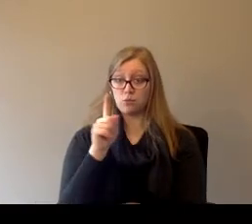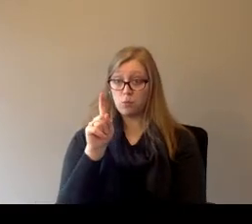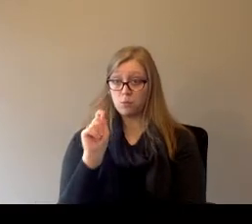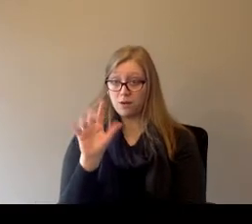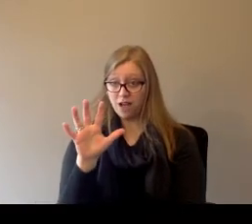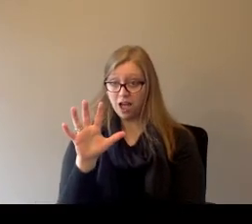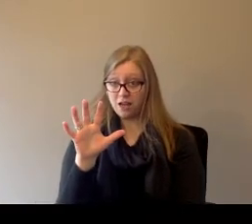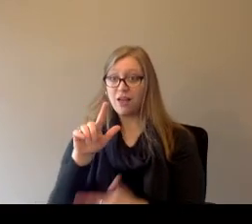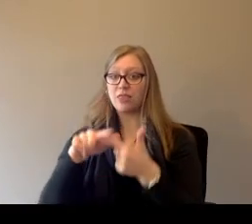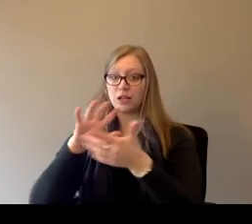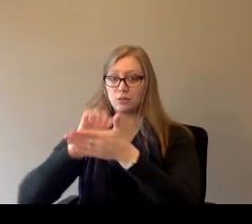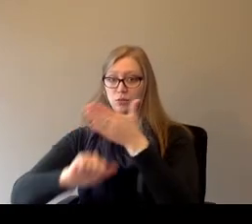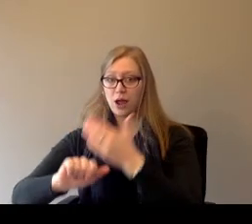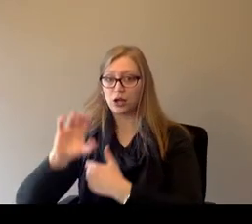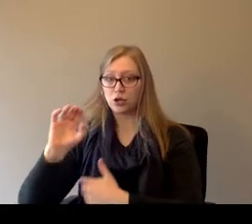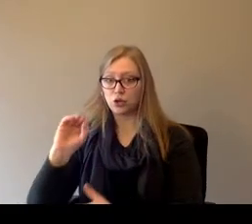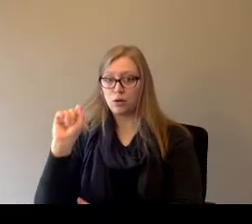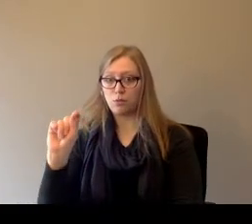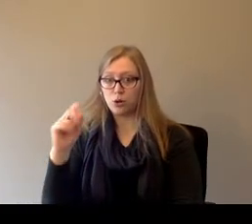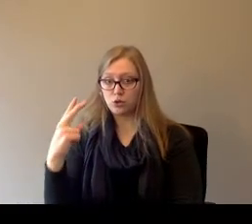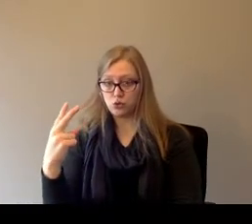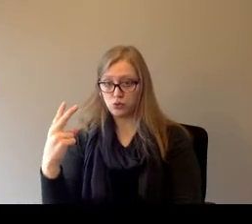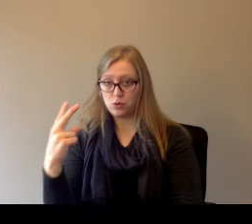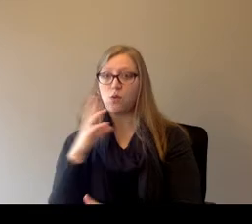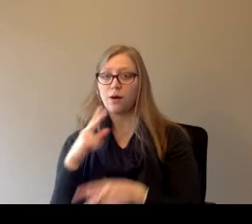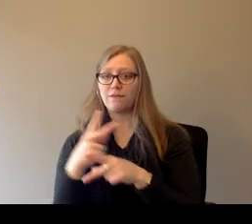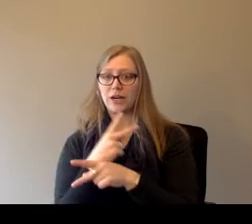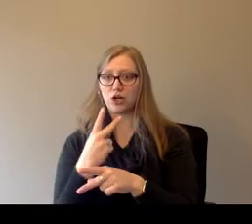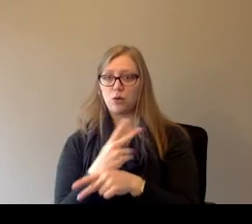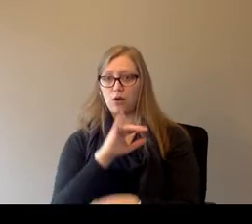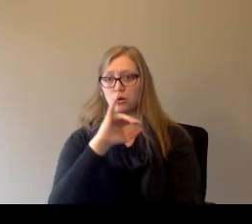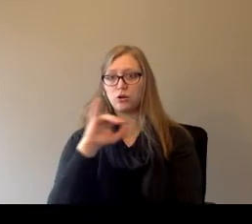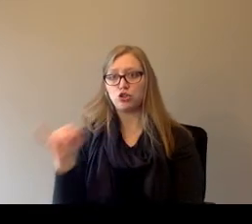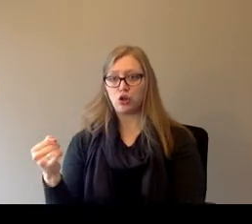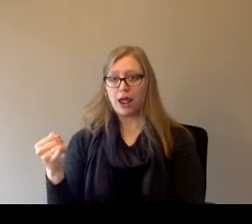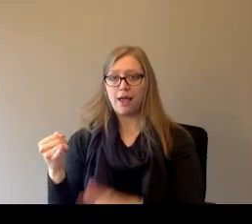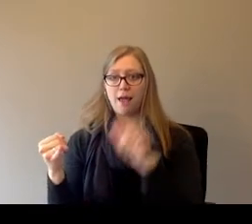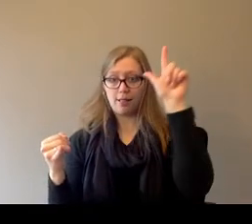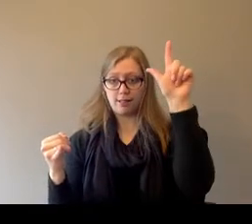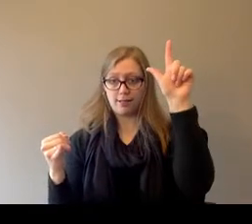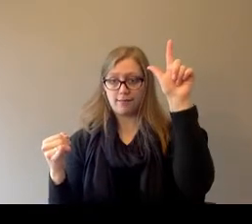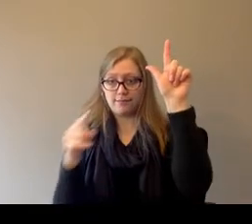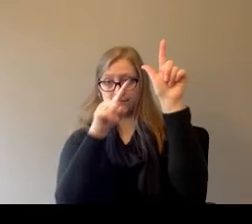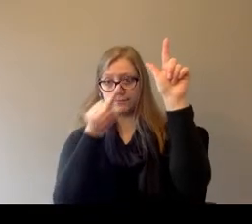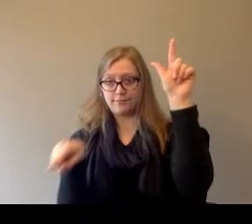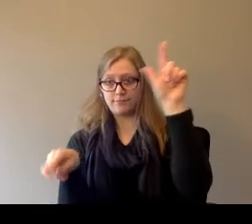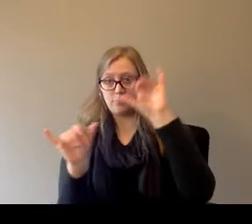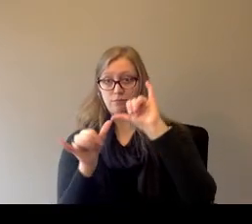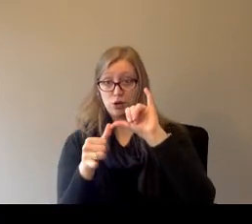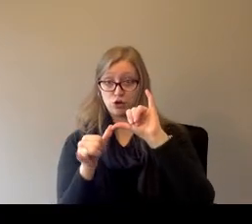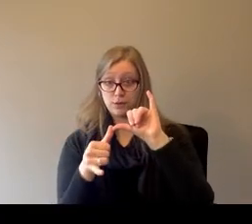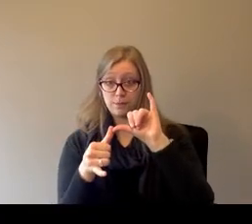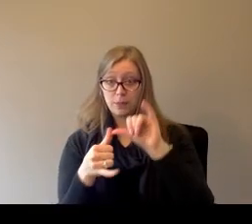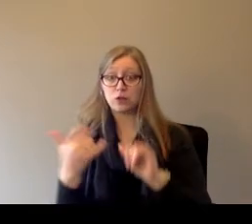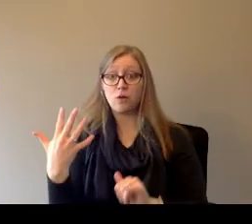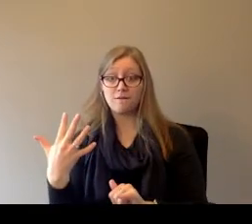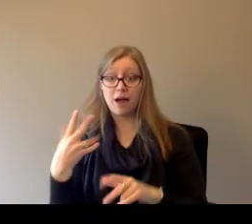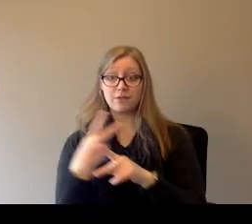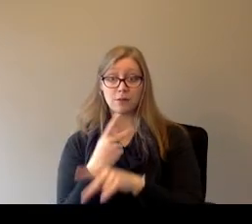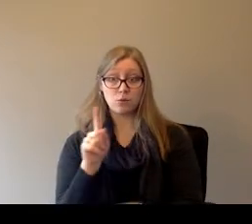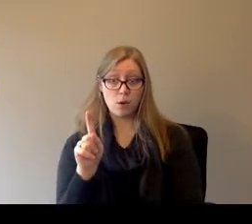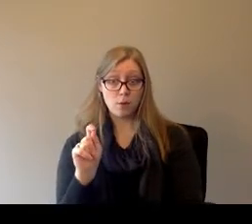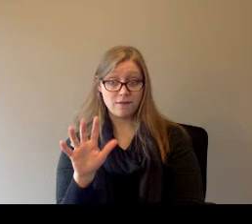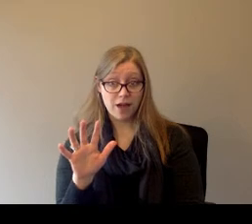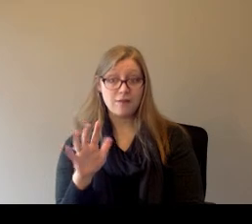0.2, I will have the length JL. And 5 times 1.5, 5 times 15 is going to